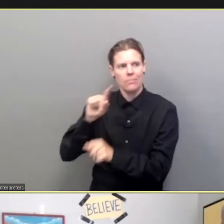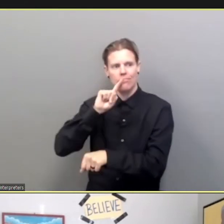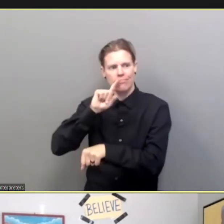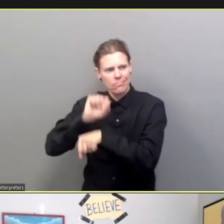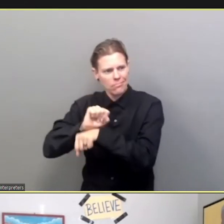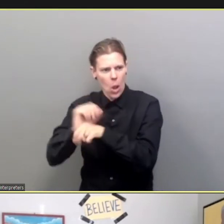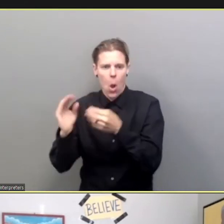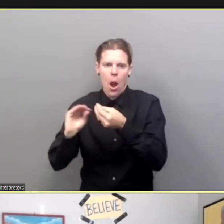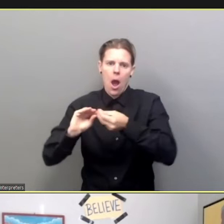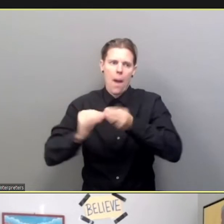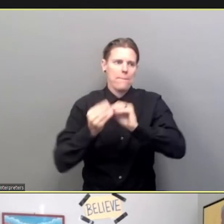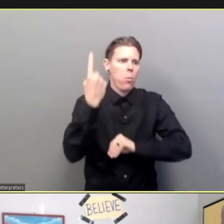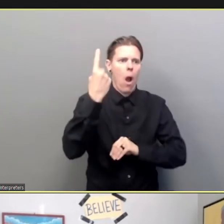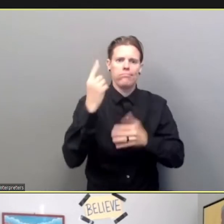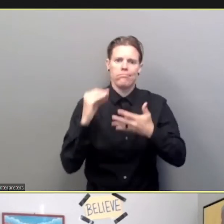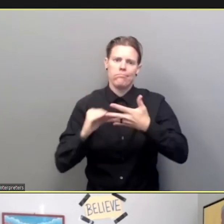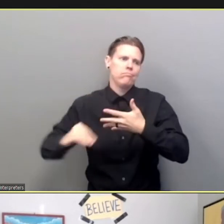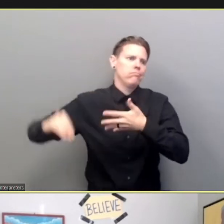both